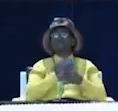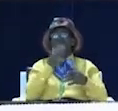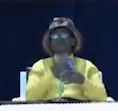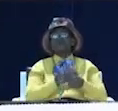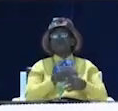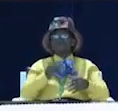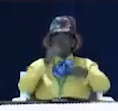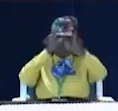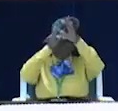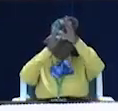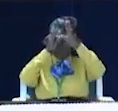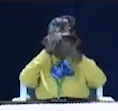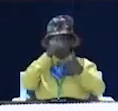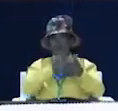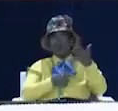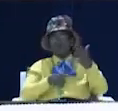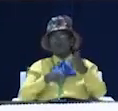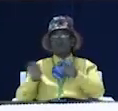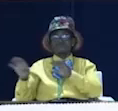what do I do now?